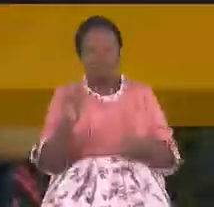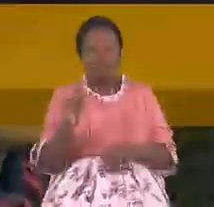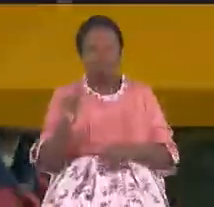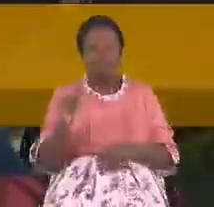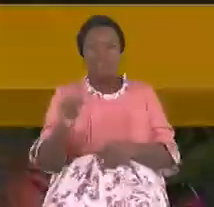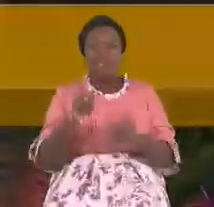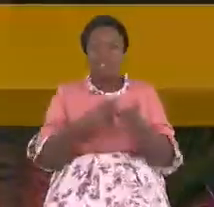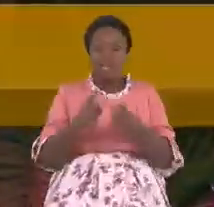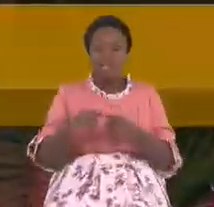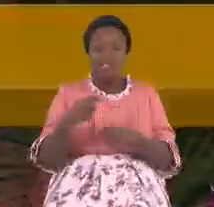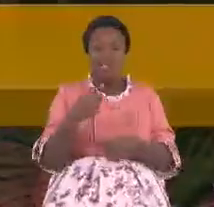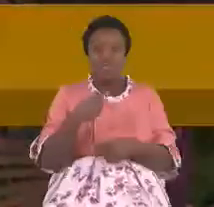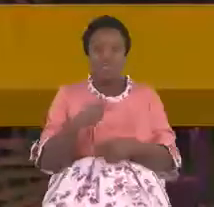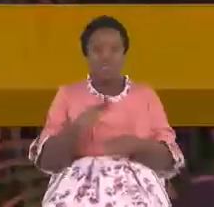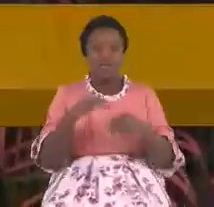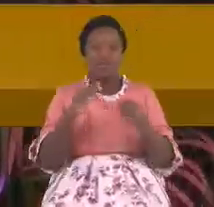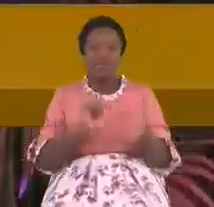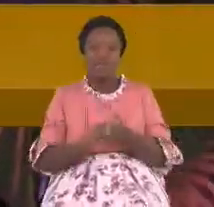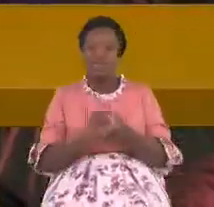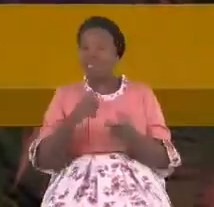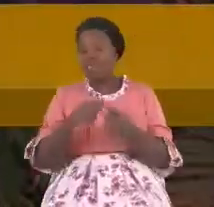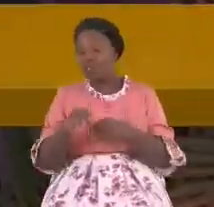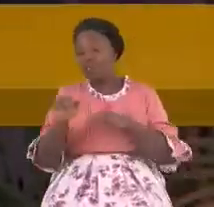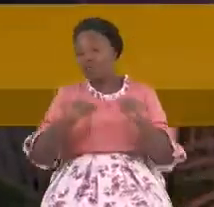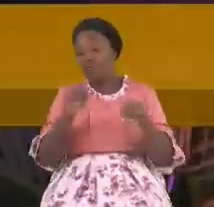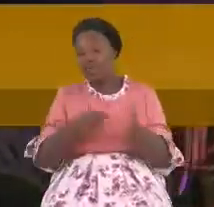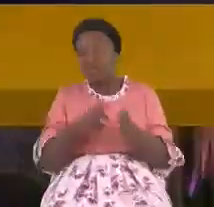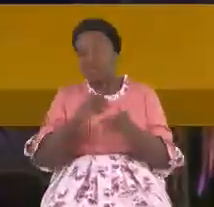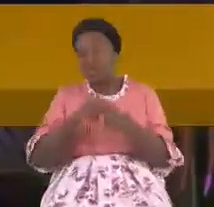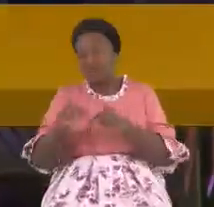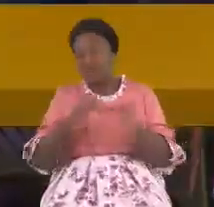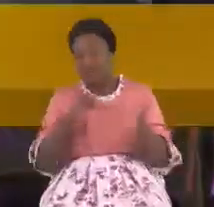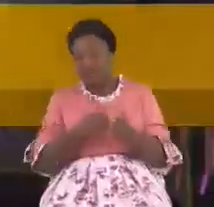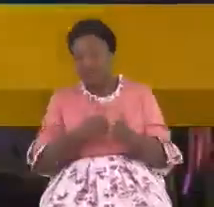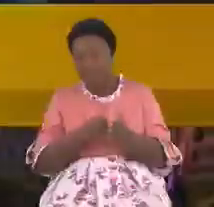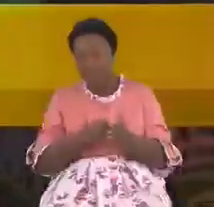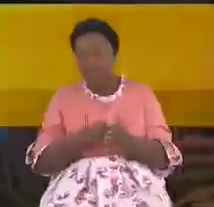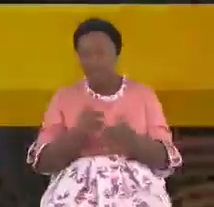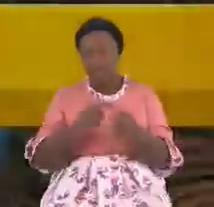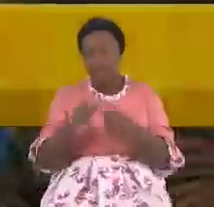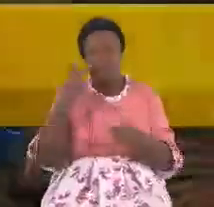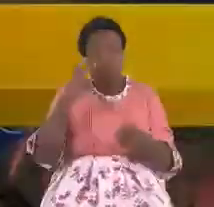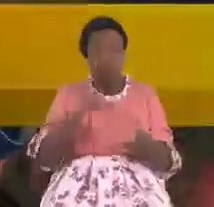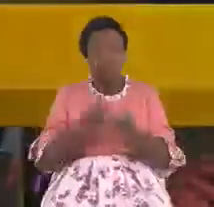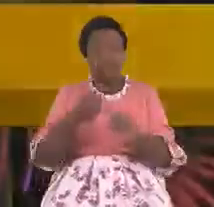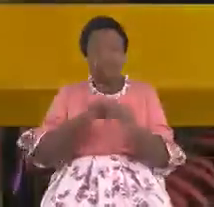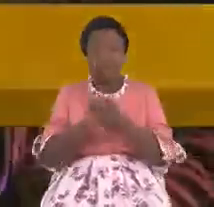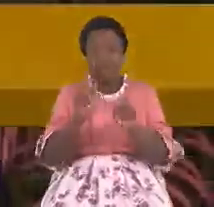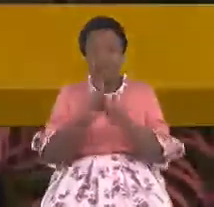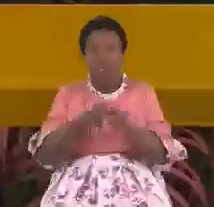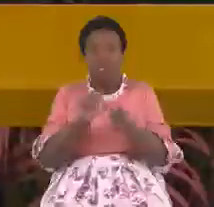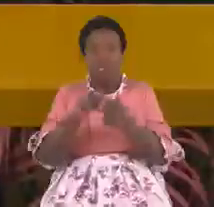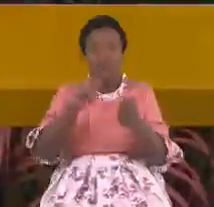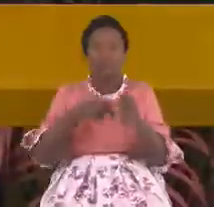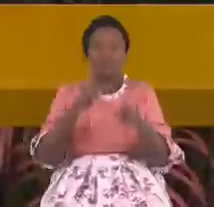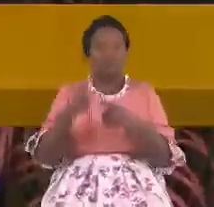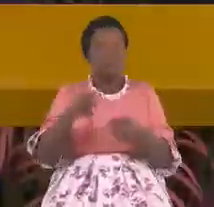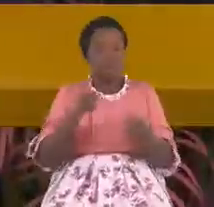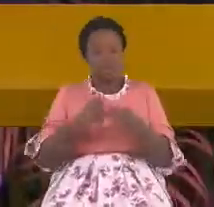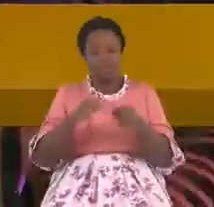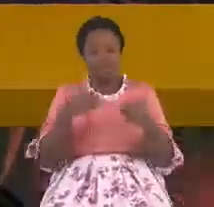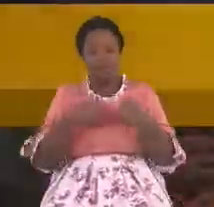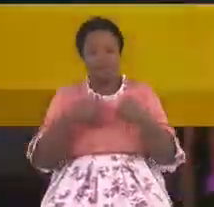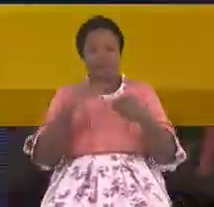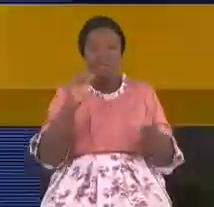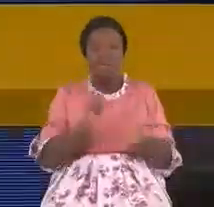then I will do that. You saw it in that sentence I read to you. Come unto me. That's the precondition. And